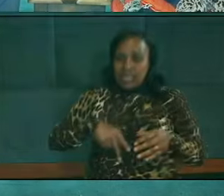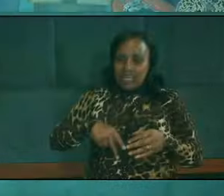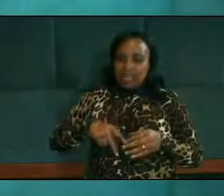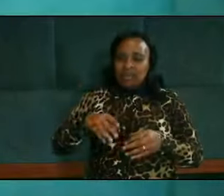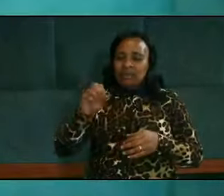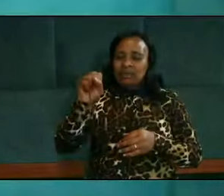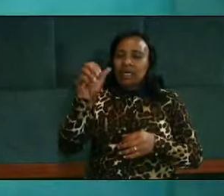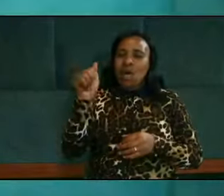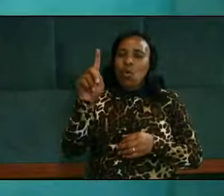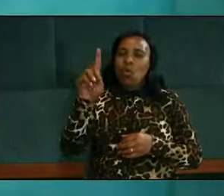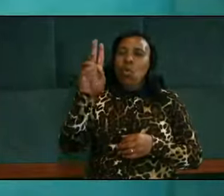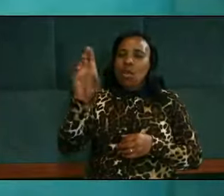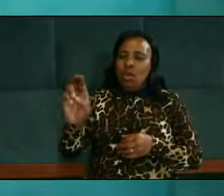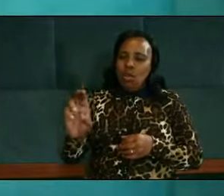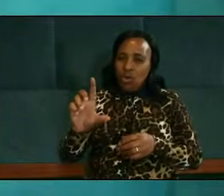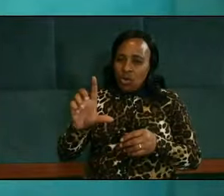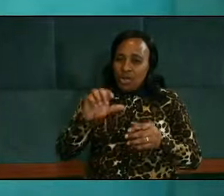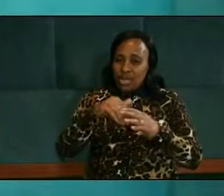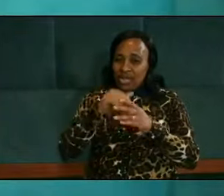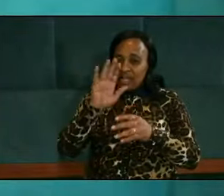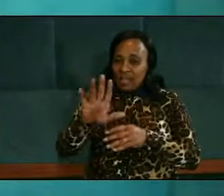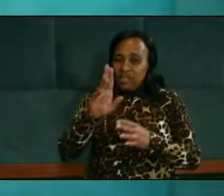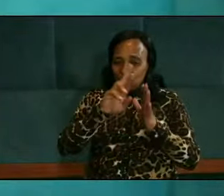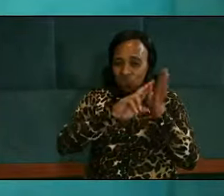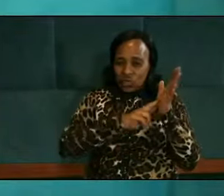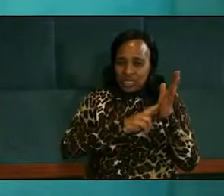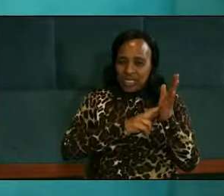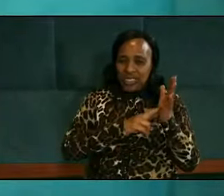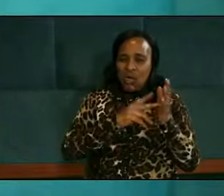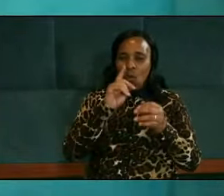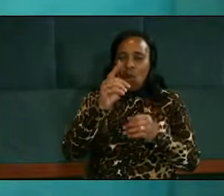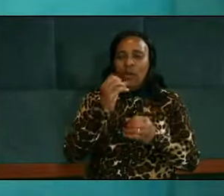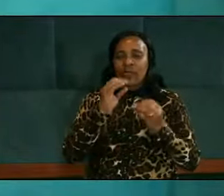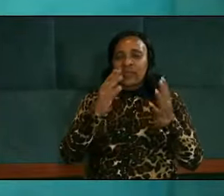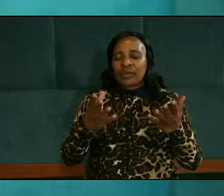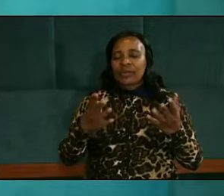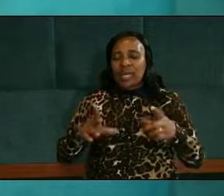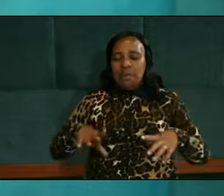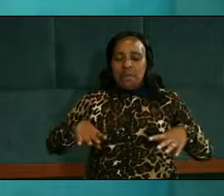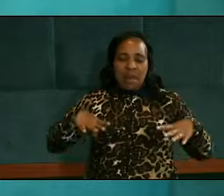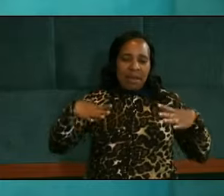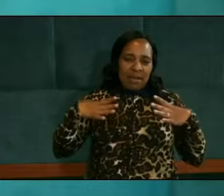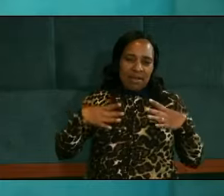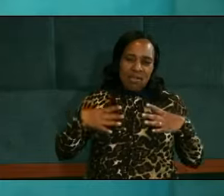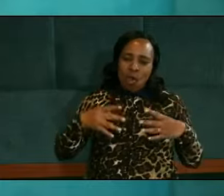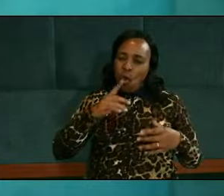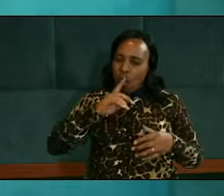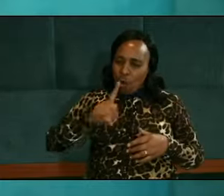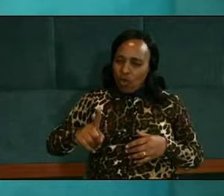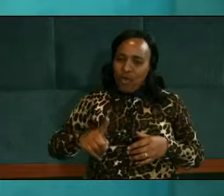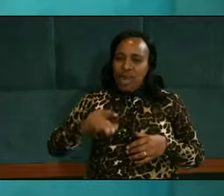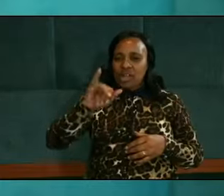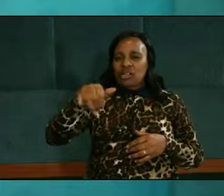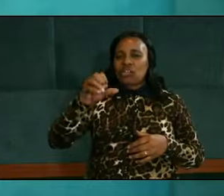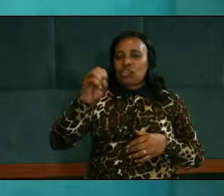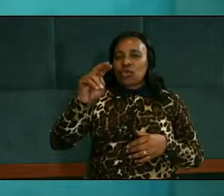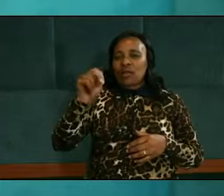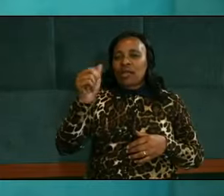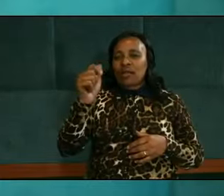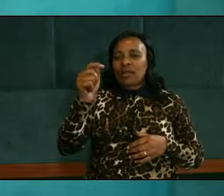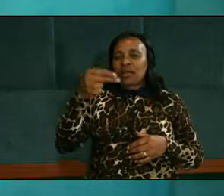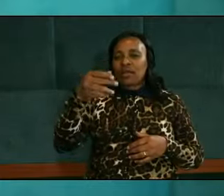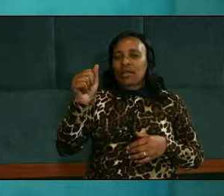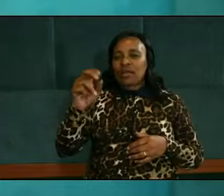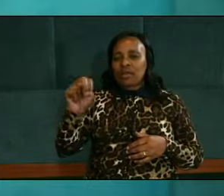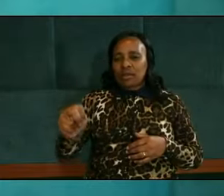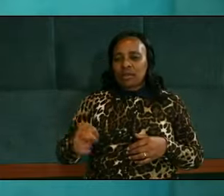reign. One of them was during his pride, or in his pride, he ordered his son Jonathan to be killed. Now,